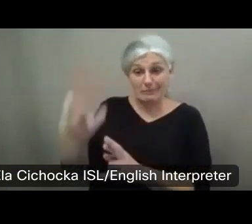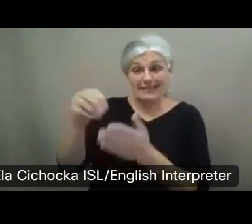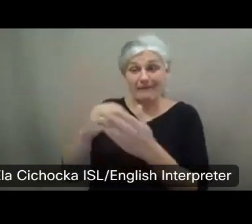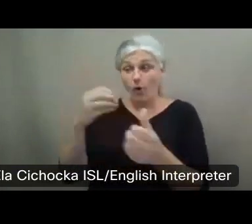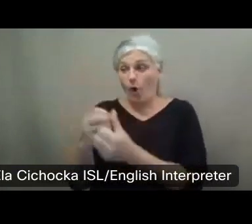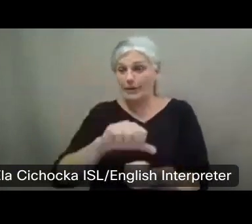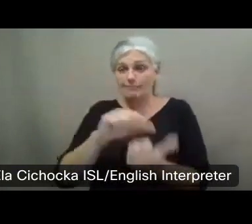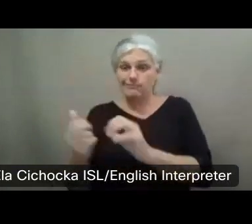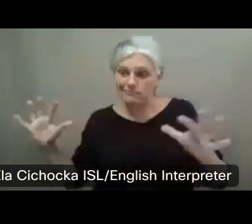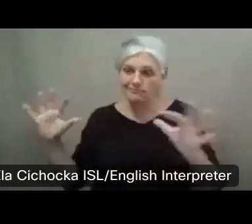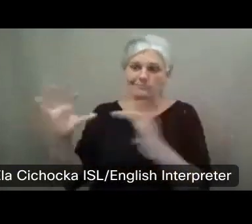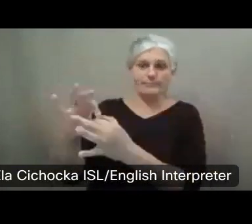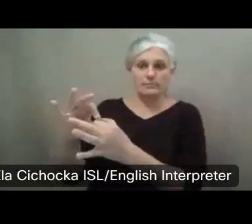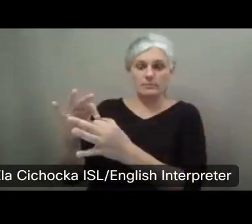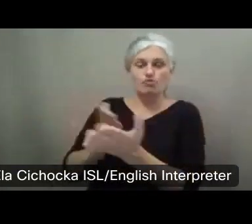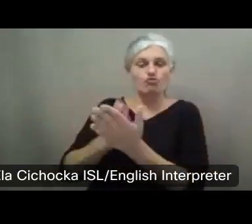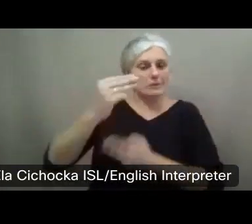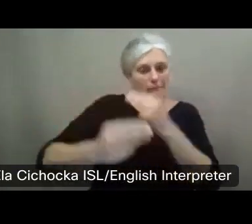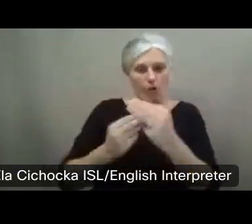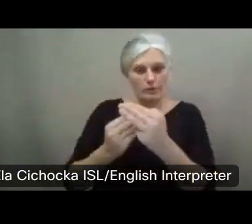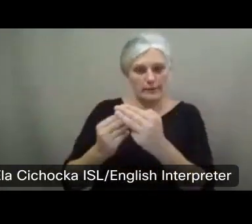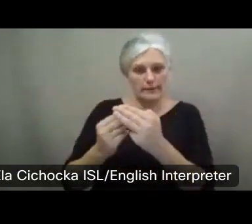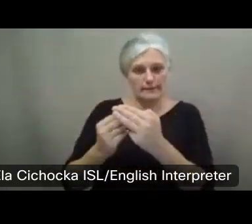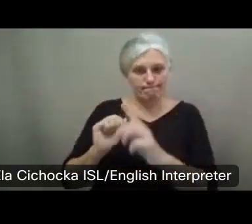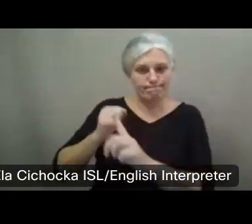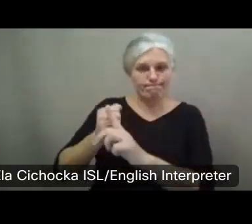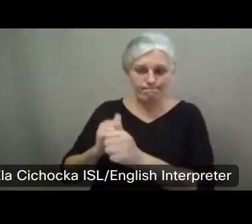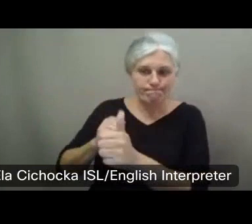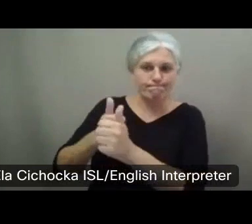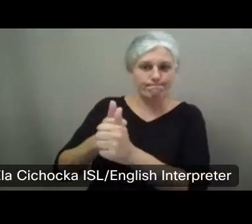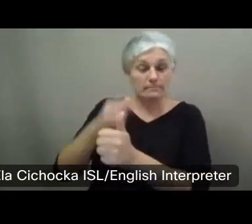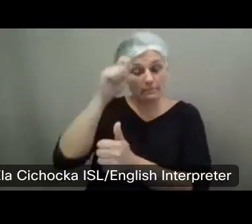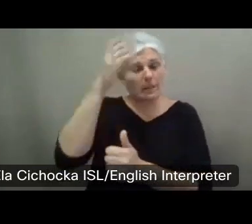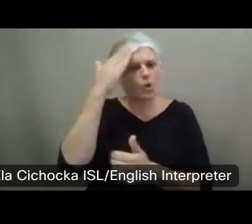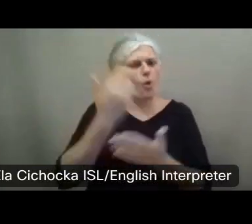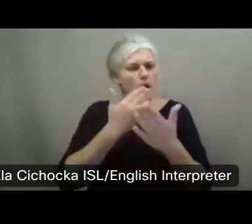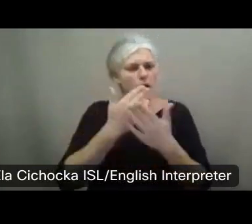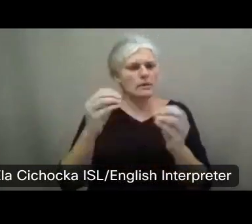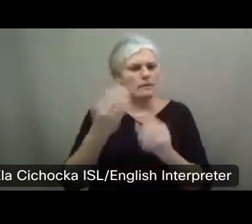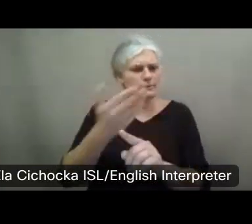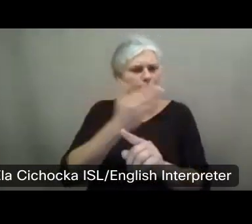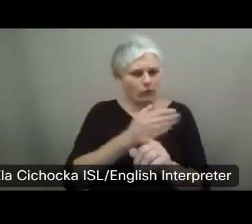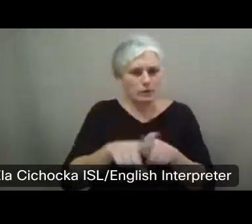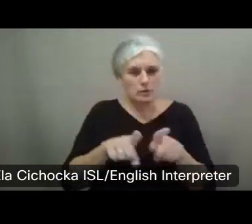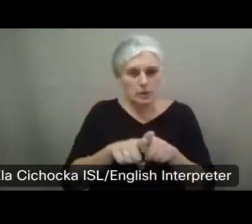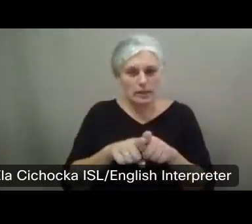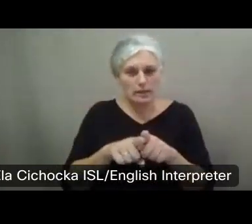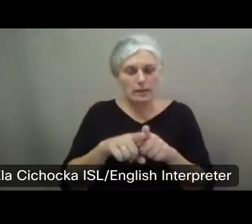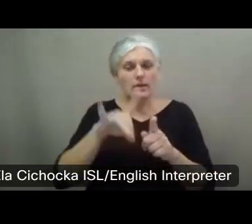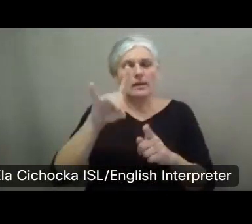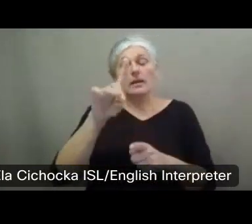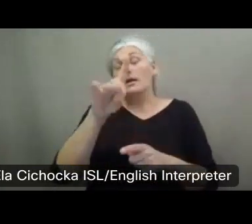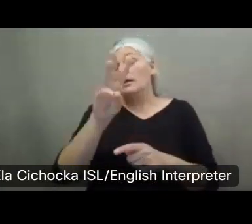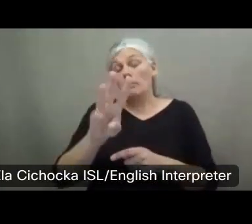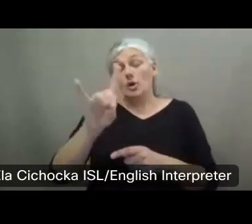with throughout the process. I know learning was brought up earlier. You know, the WHO, their